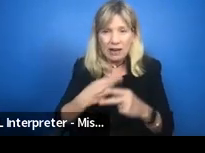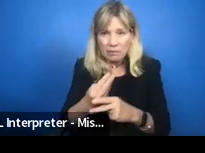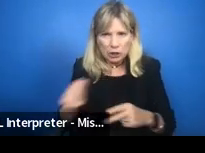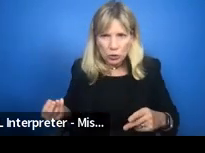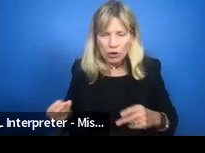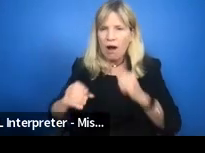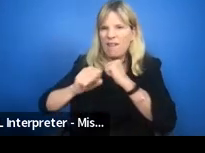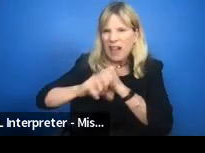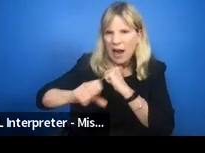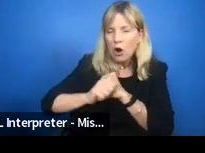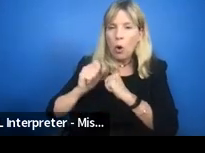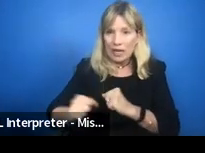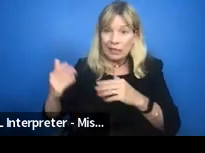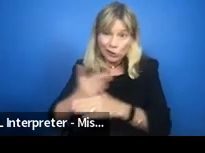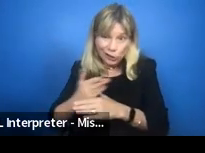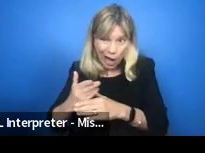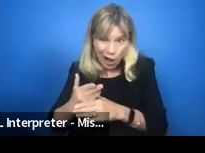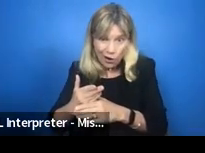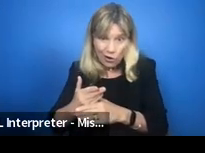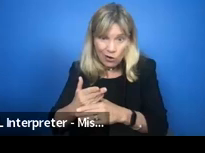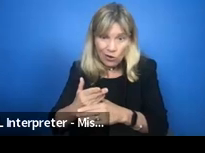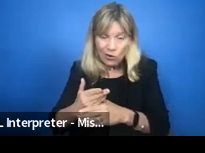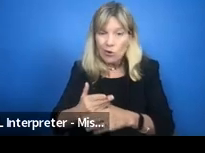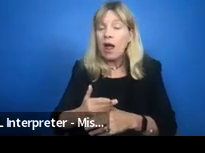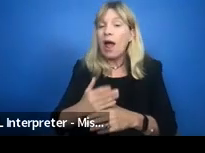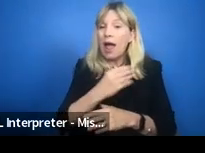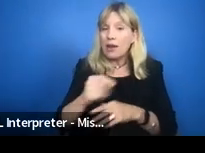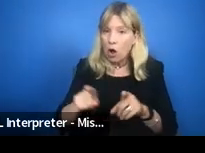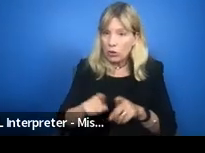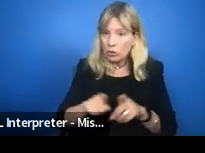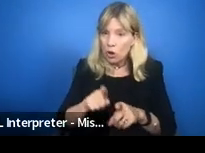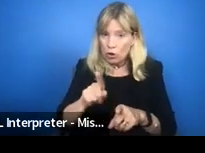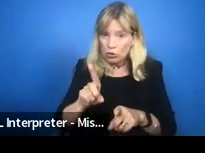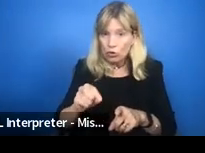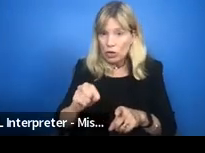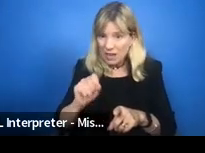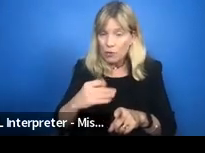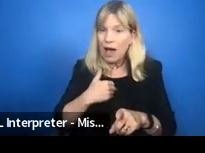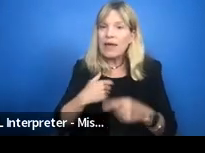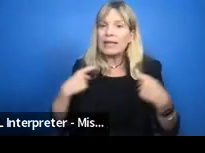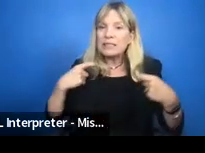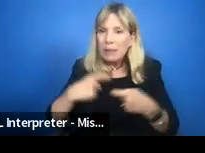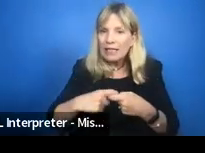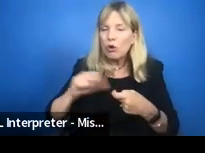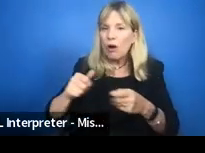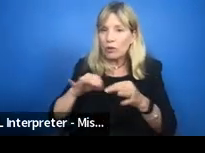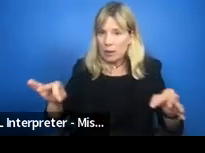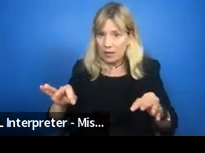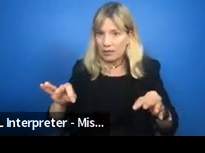a flyer that we can share? One, and another one, if you have anything like that in Spanish or other